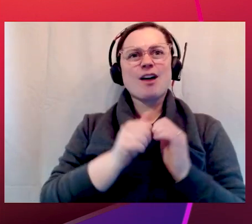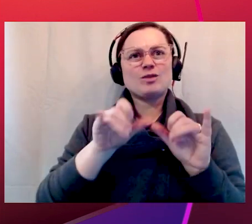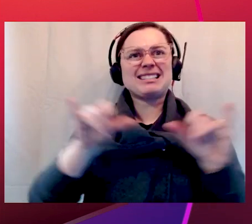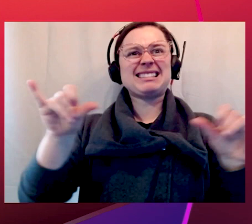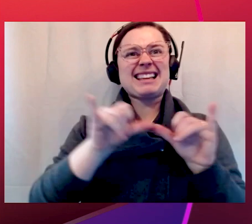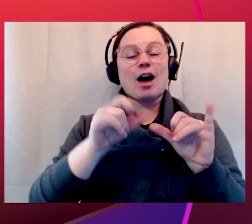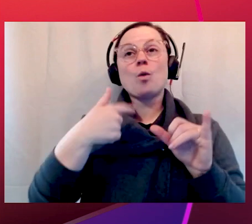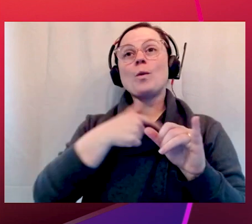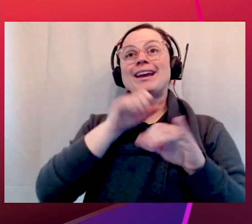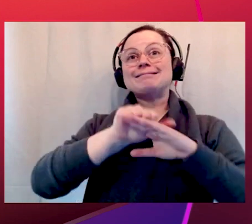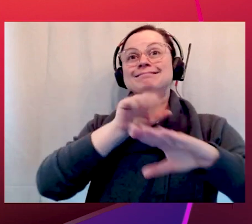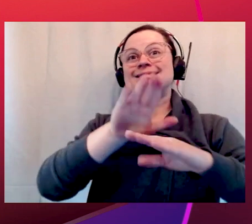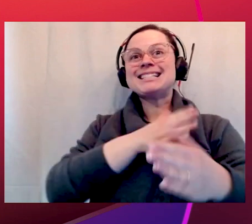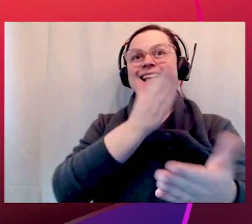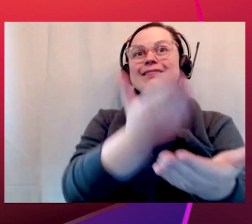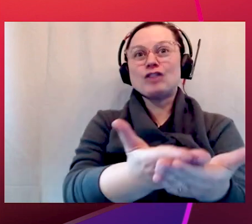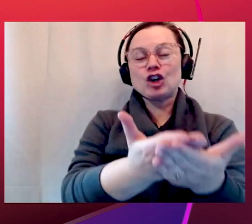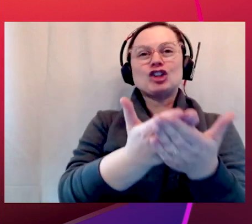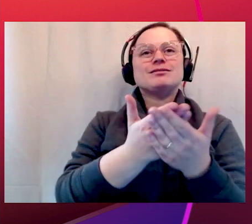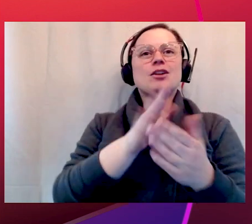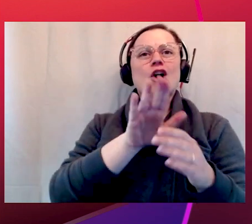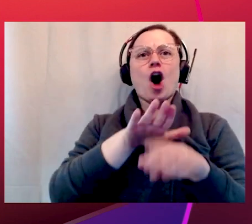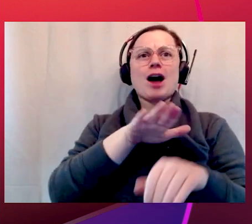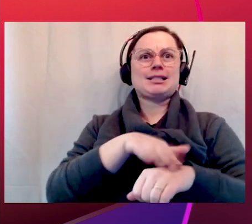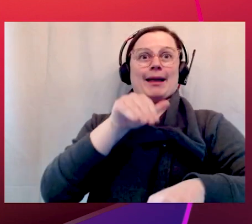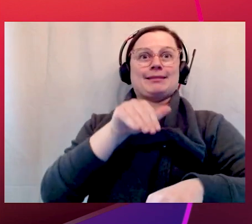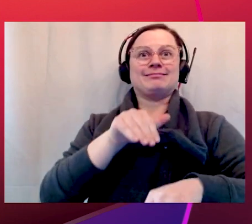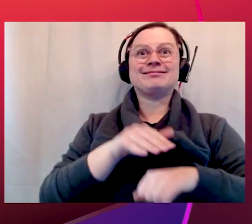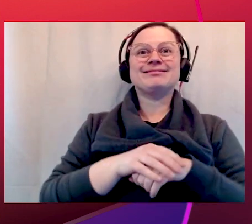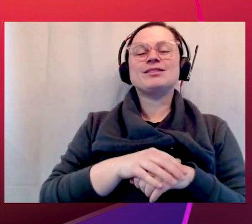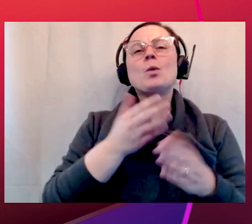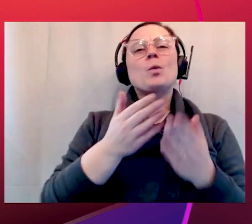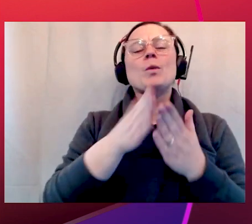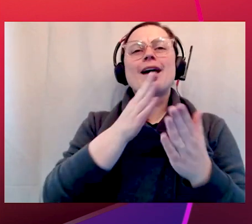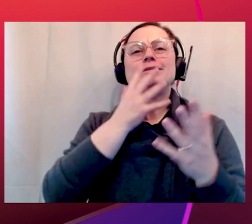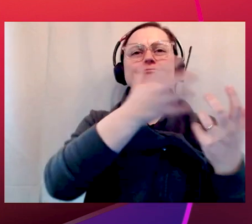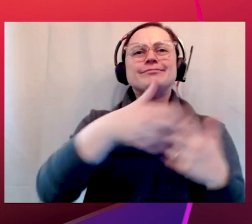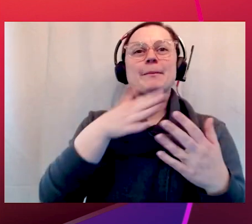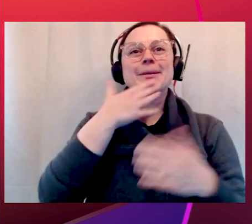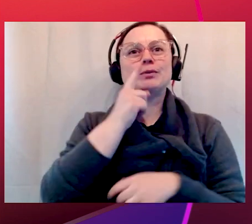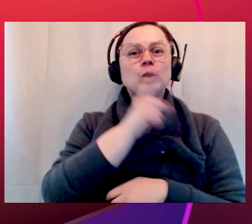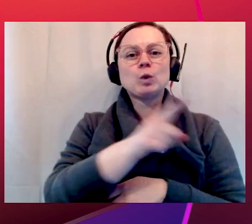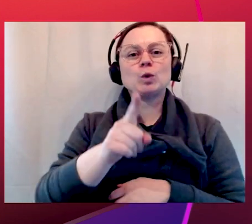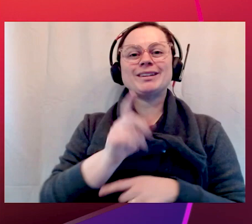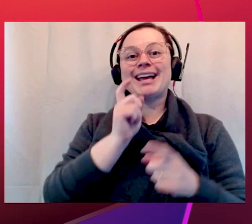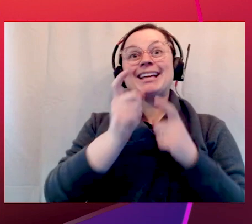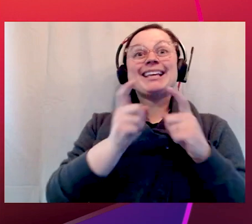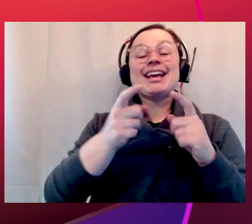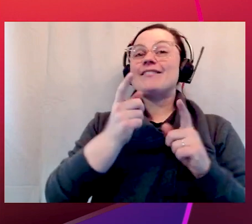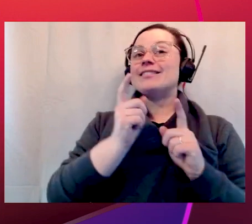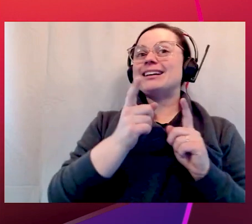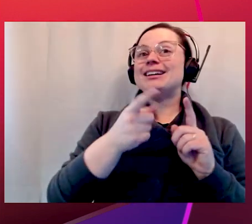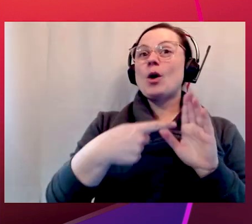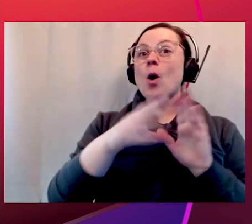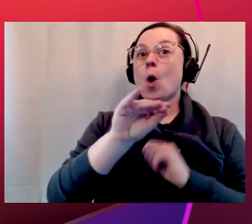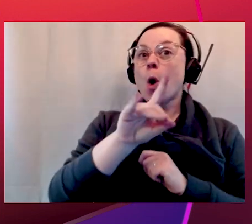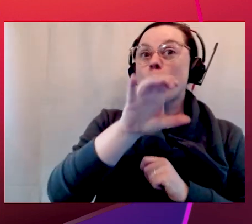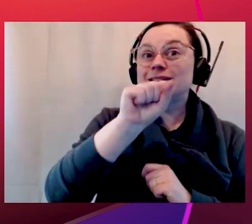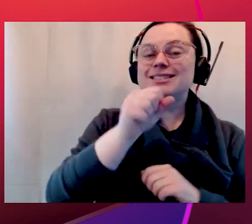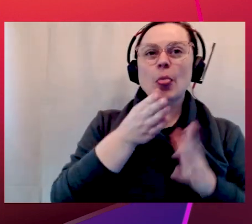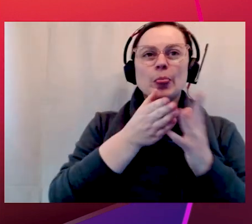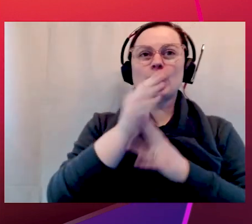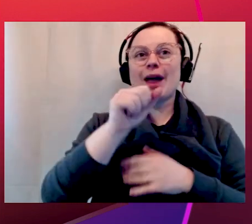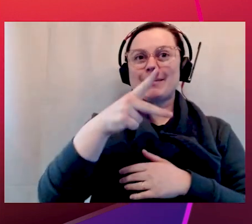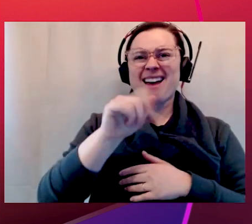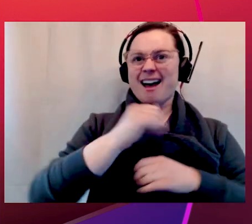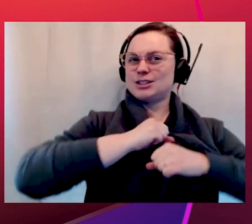in whatever way works best for you. Send individual claim codes securely over API. Activate physical